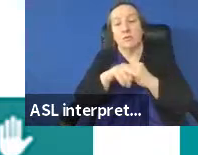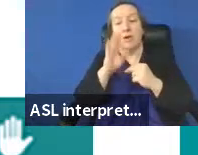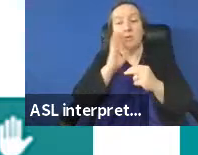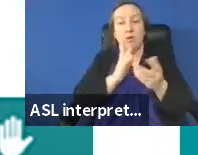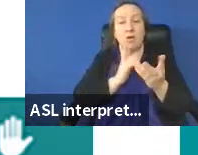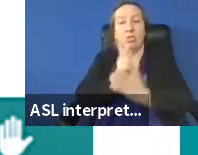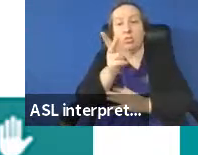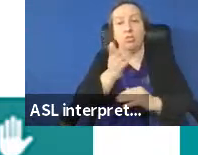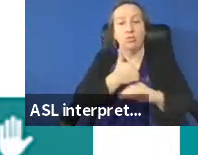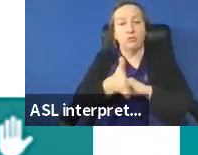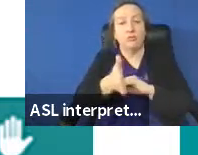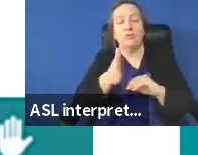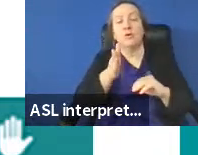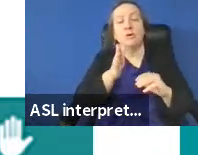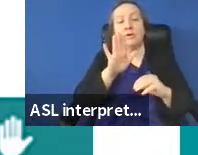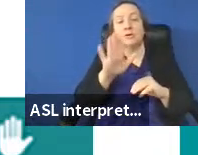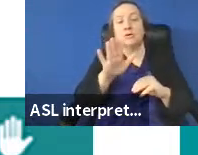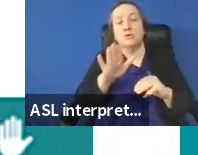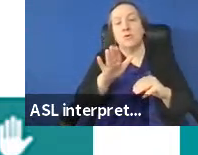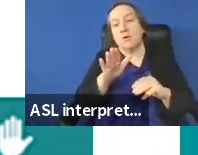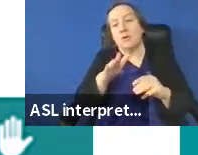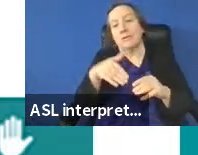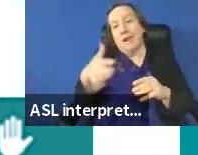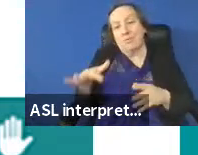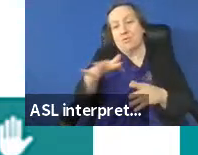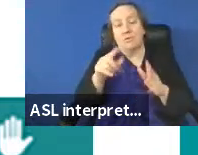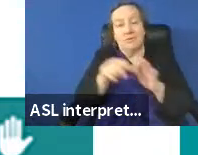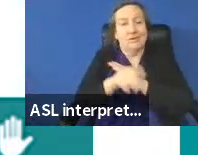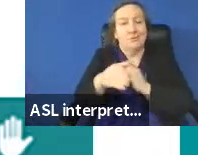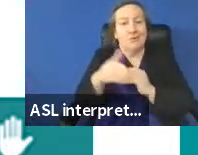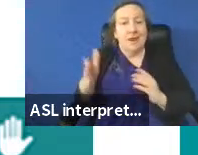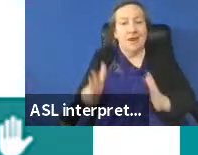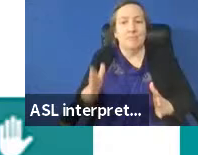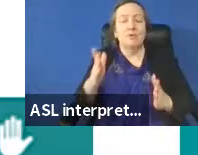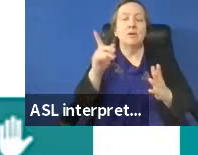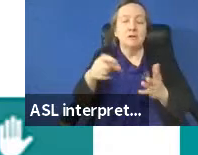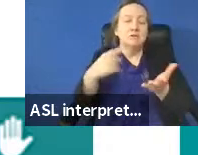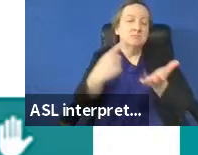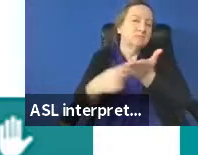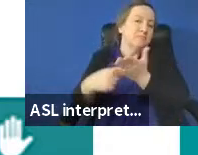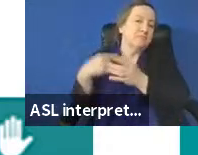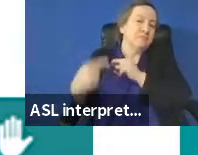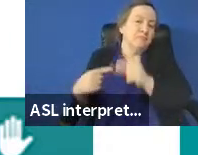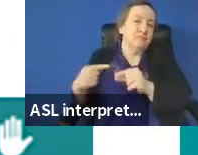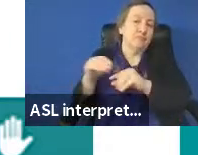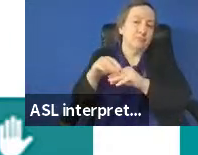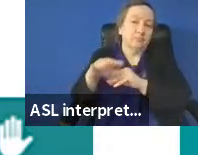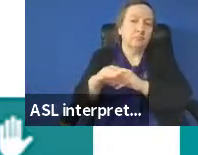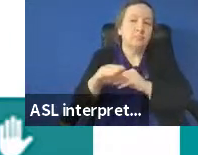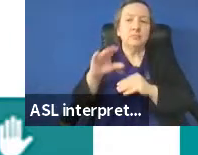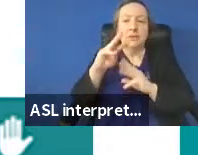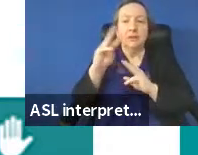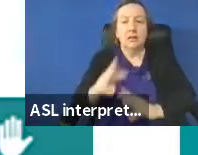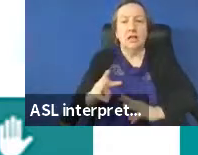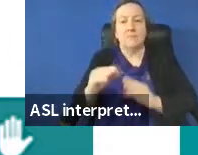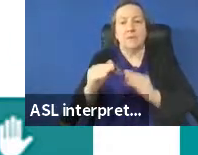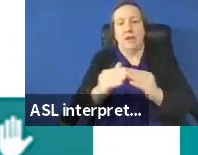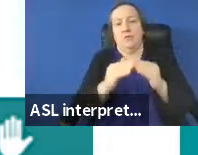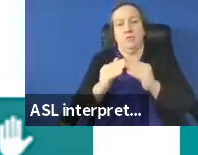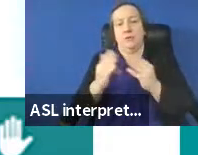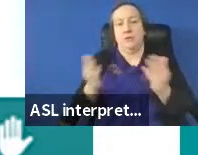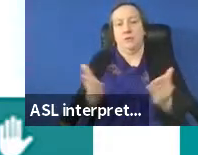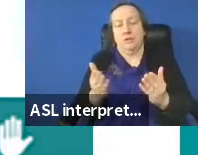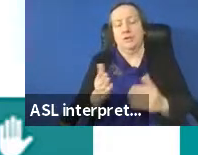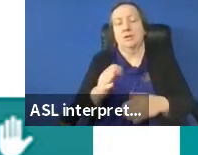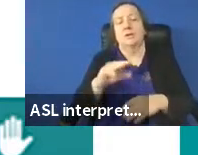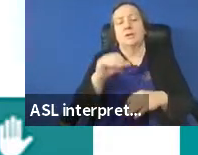in your neighborhood and slay your neighbor. The advisory group needs to talk about the generational impacts of climate equity here. With the science behind